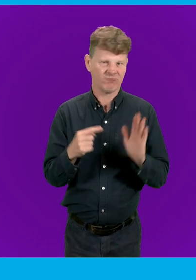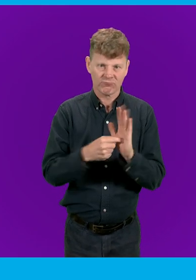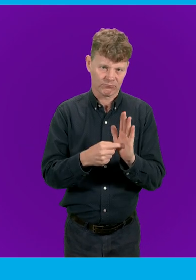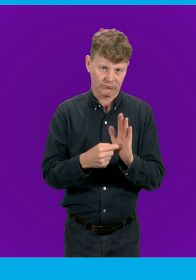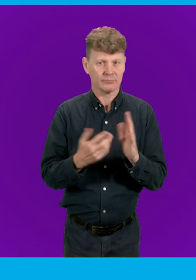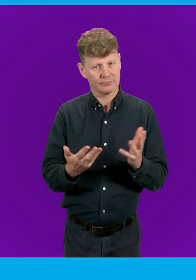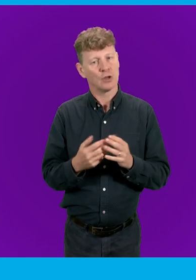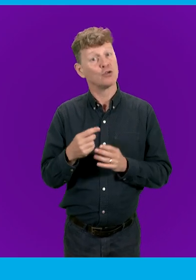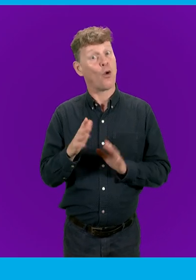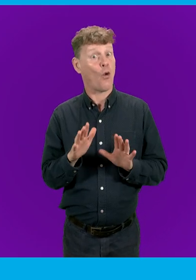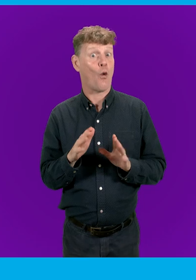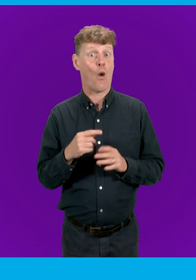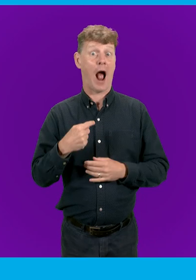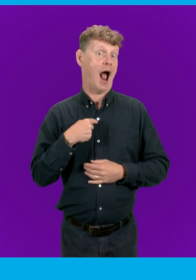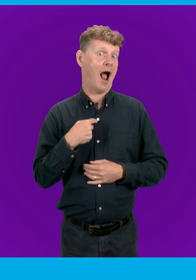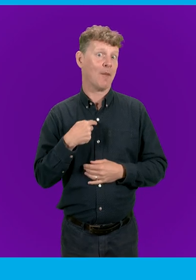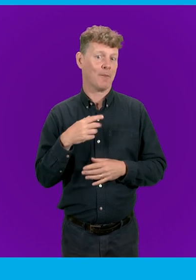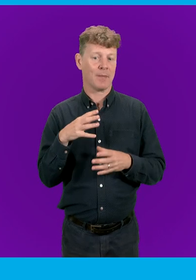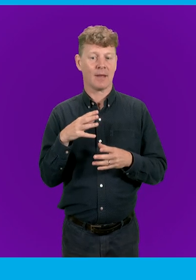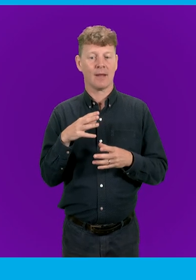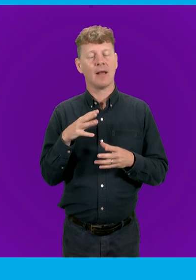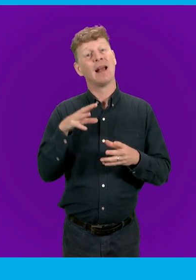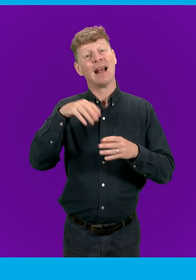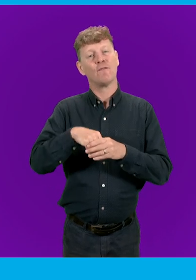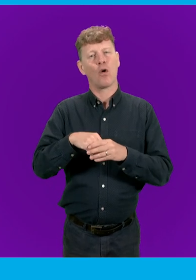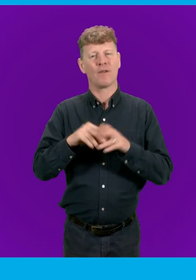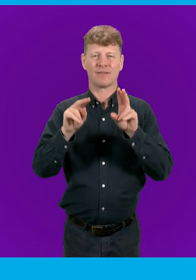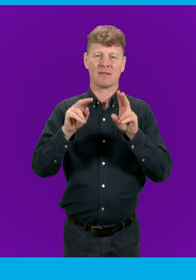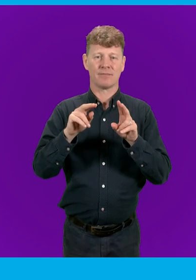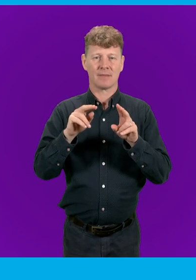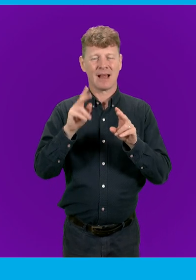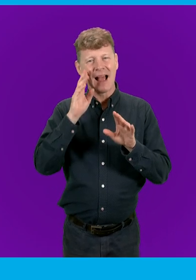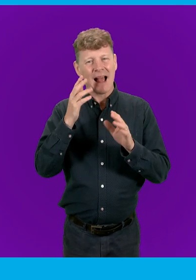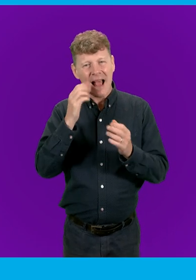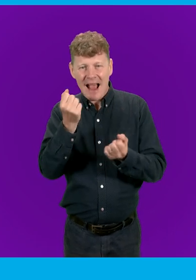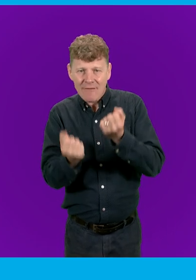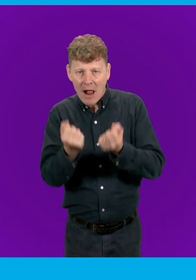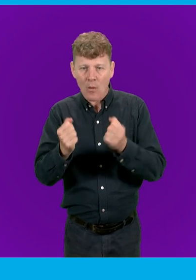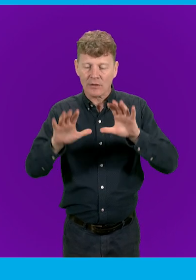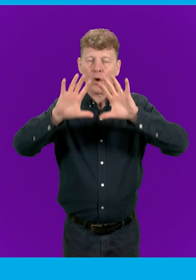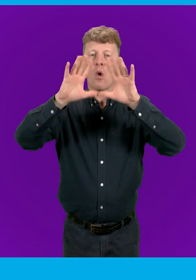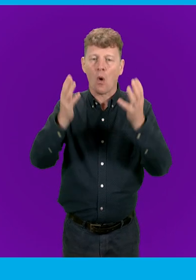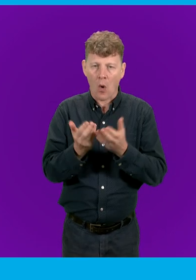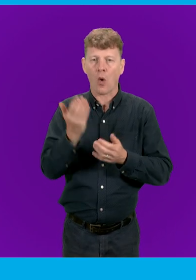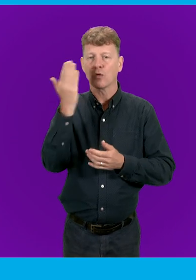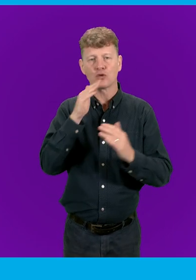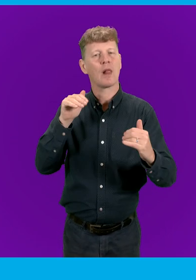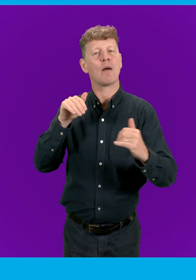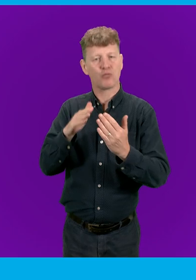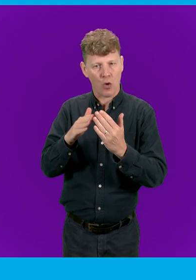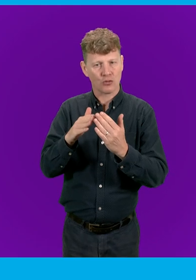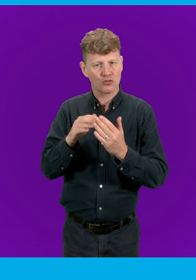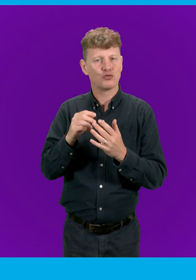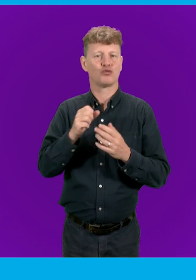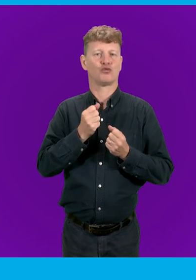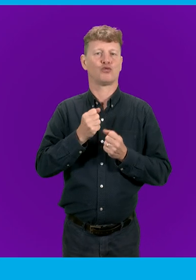that I'm involved in evaluating and a whole school approach to gender-based violence, which is taking